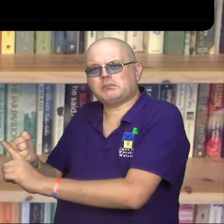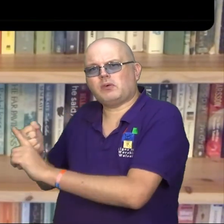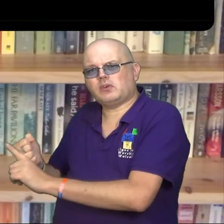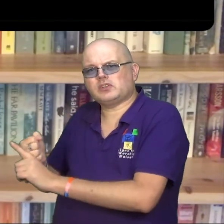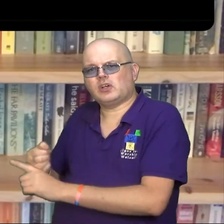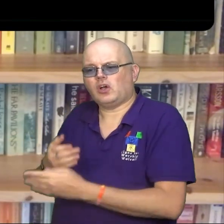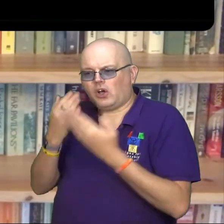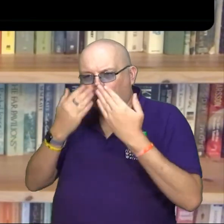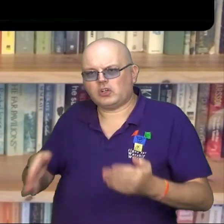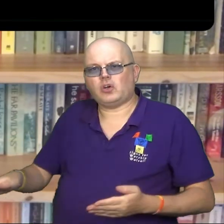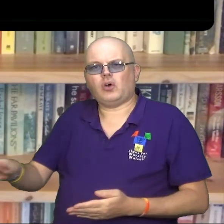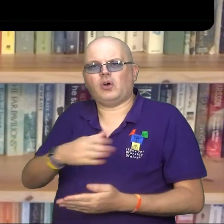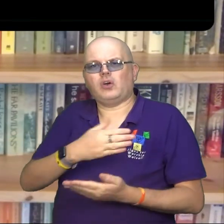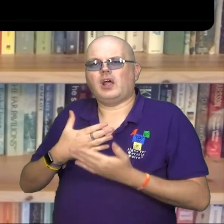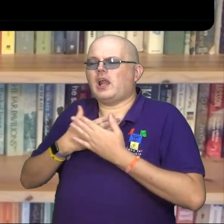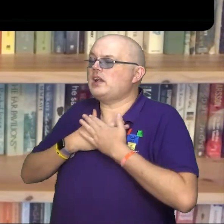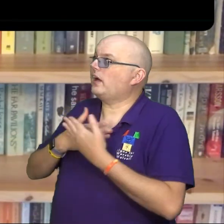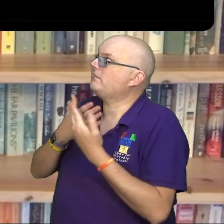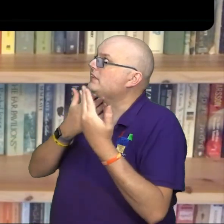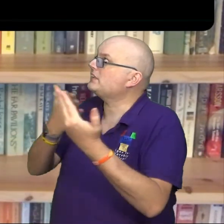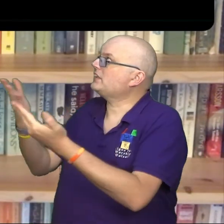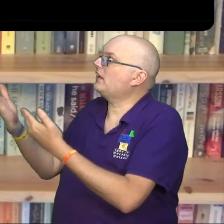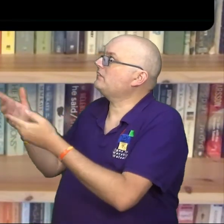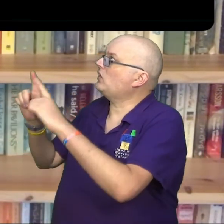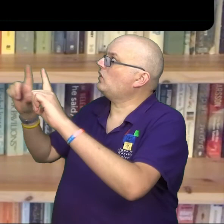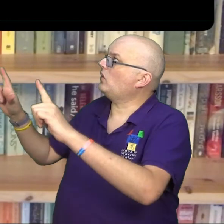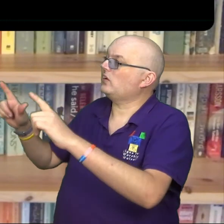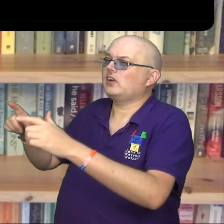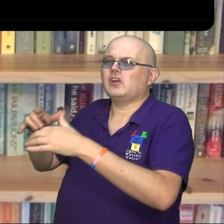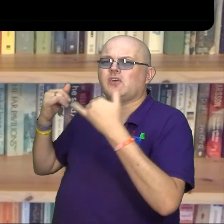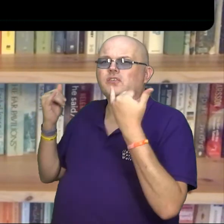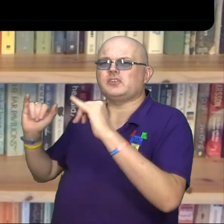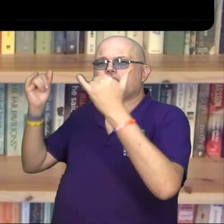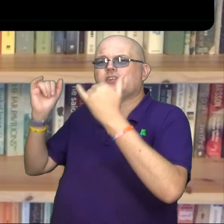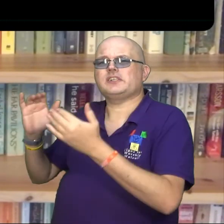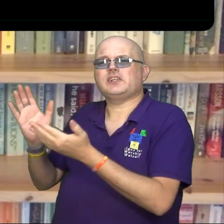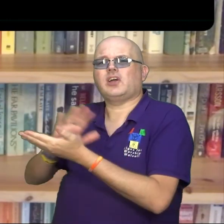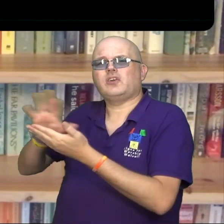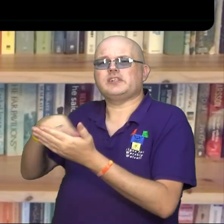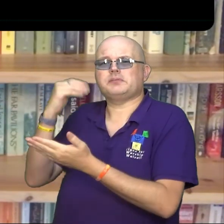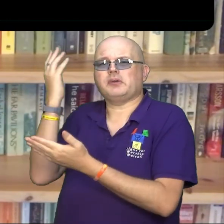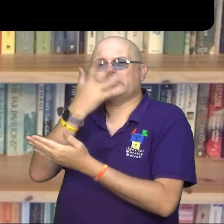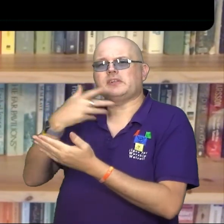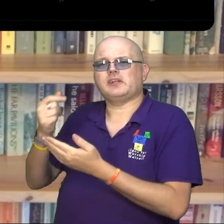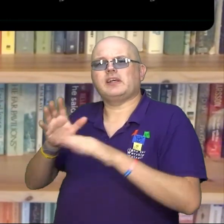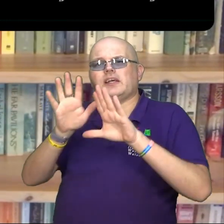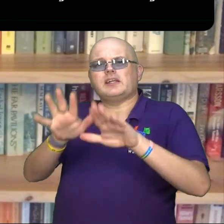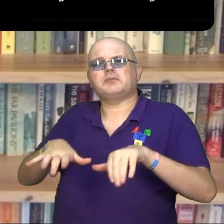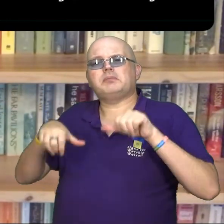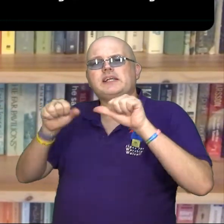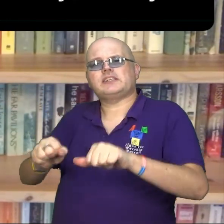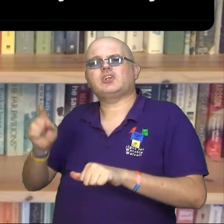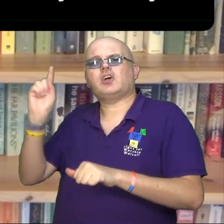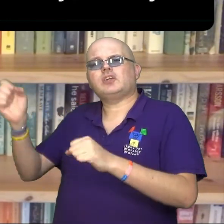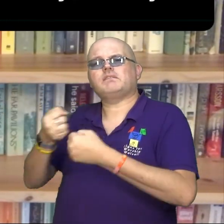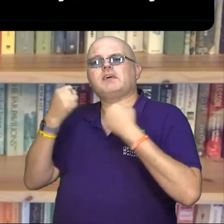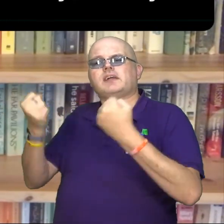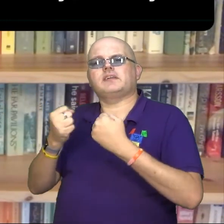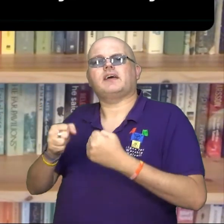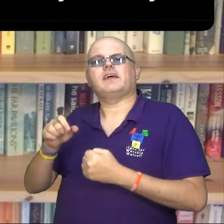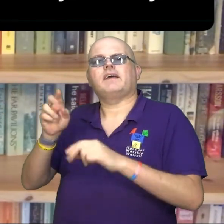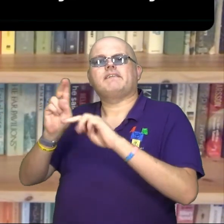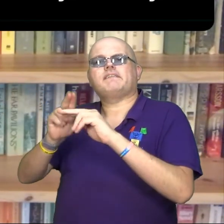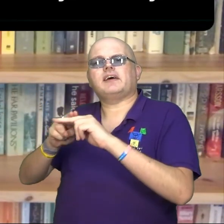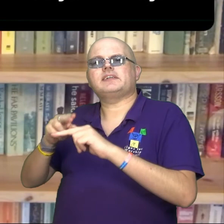honour everyone. Love and serve the Lord, rejoicing in the power of the Holy Spirit. And the blessing of